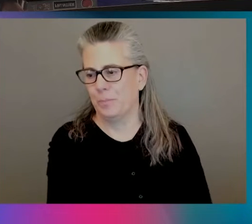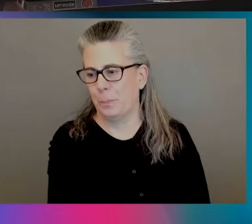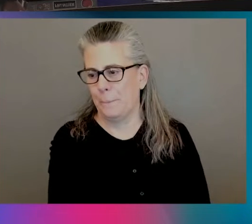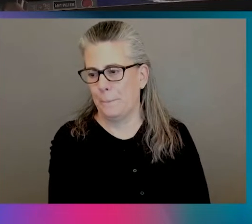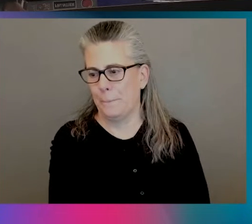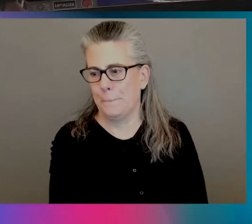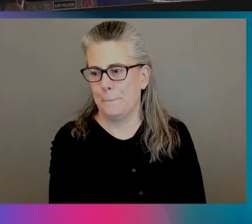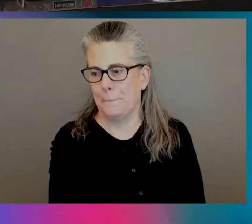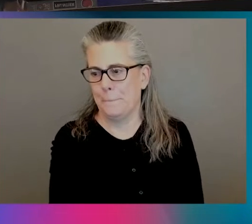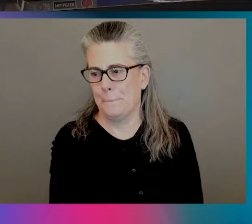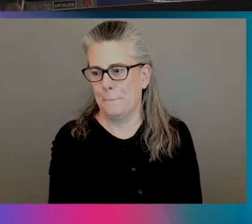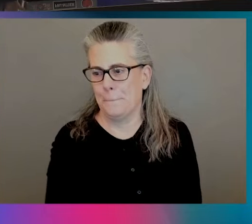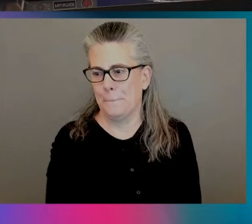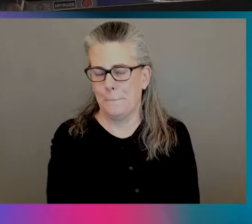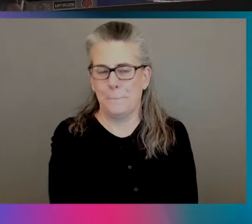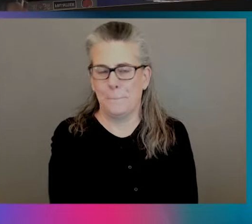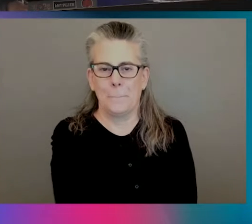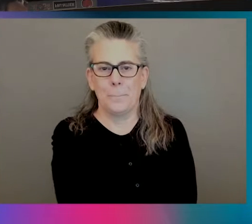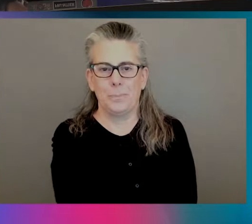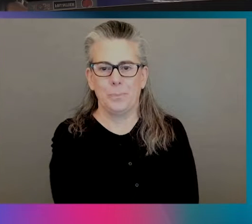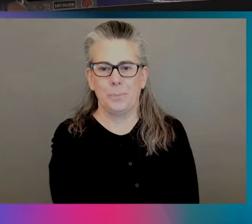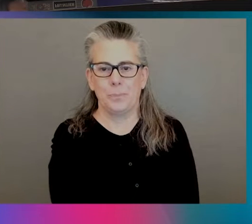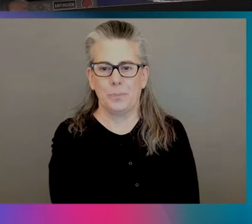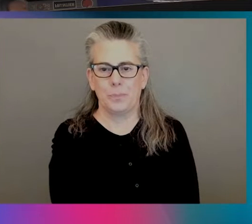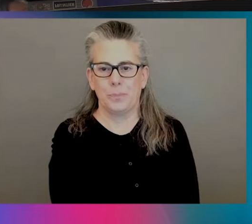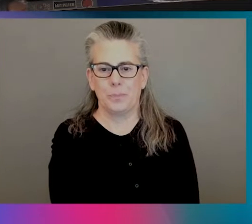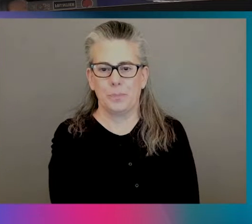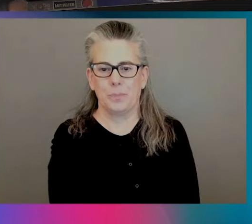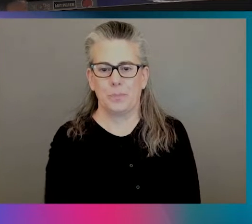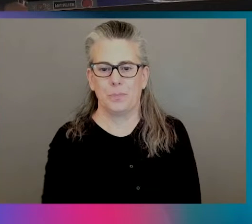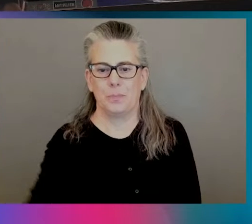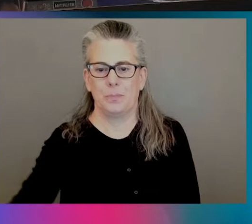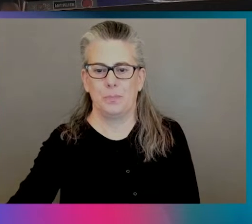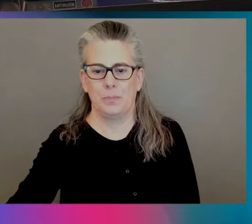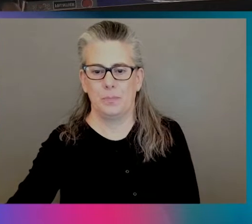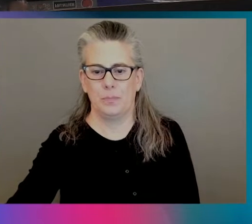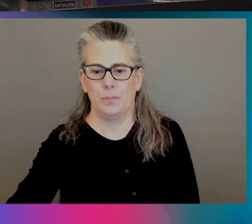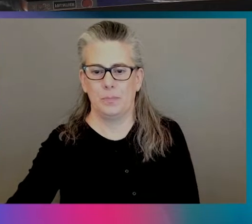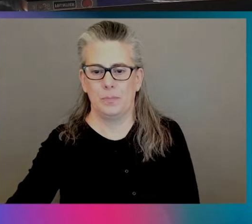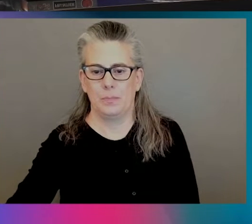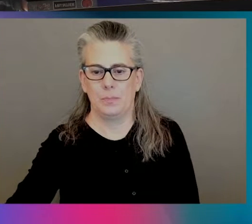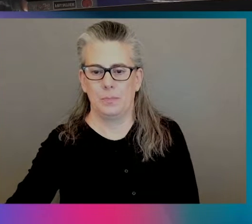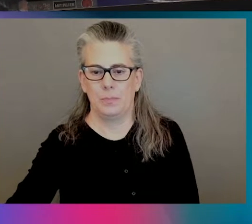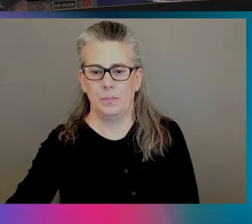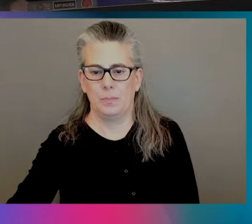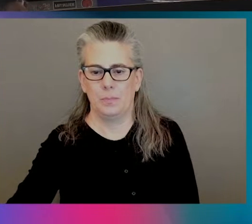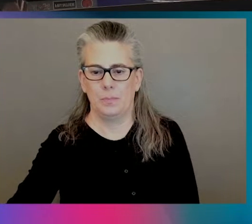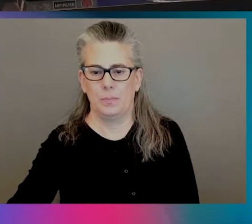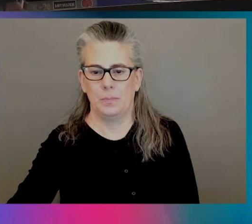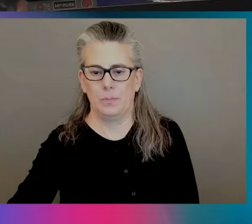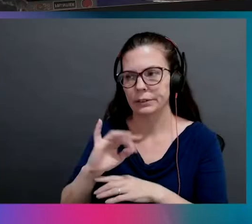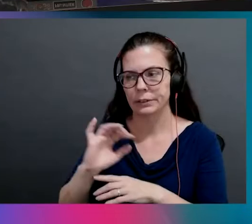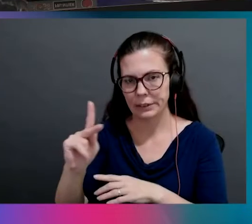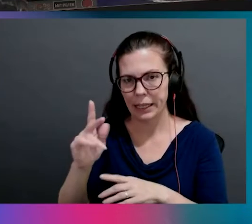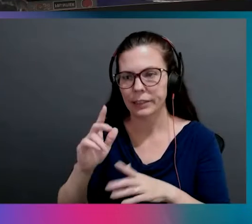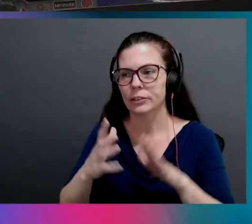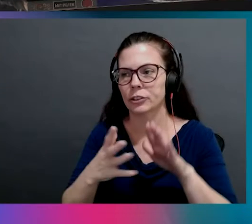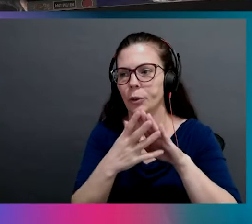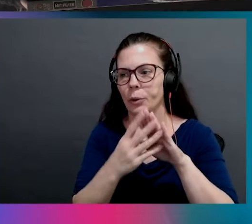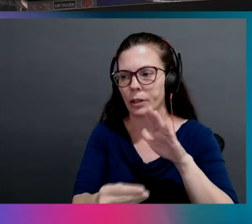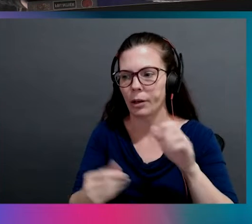expected. The reason is we're using this as an output of our stack so that we can then copy and paste it into the index.html